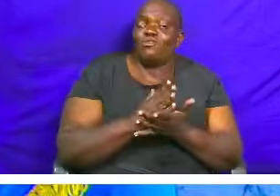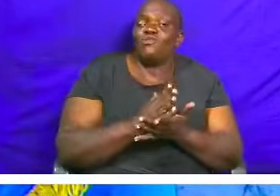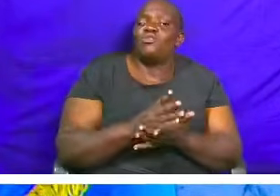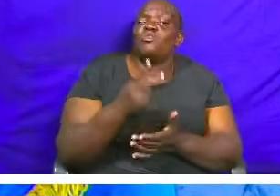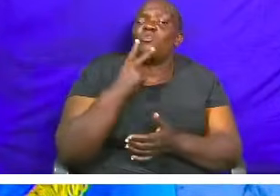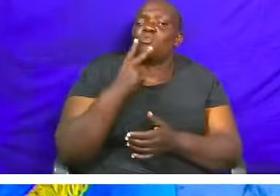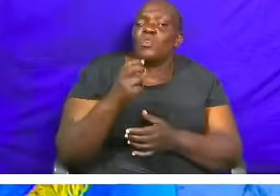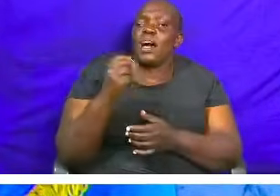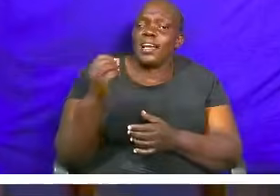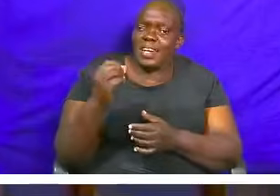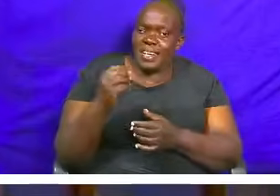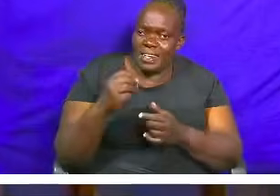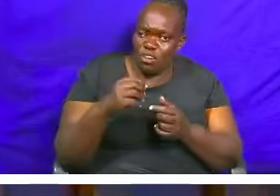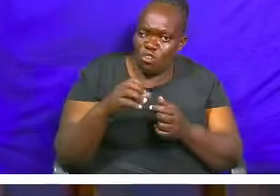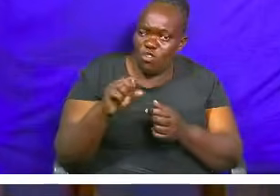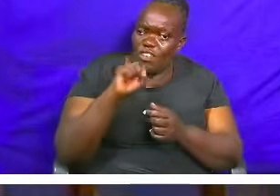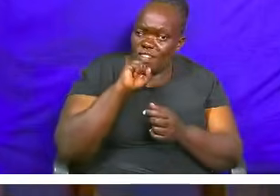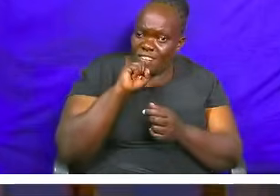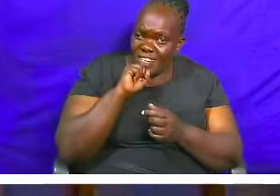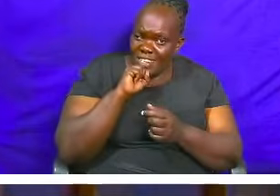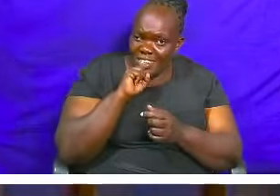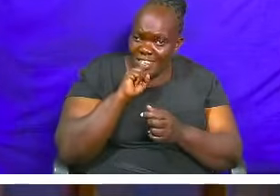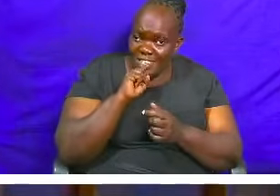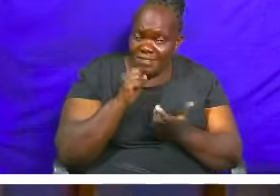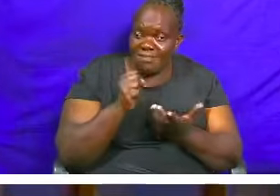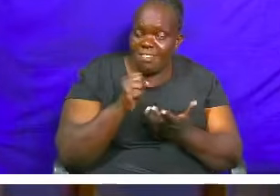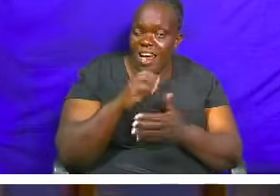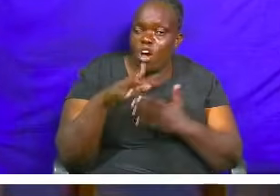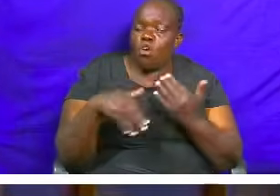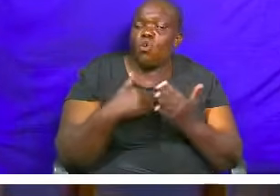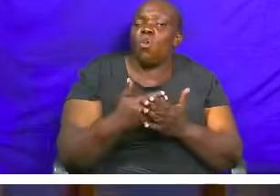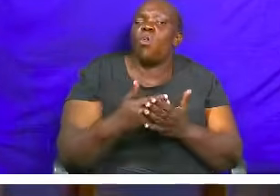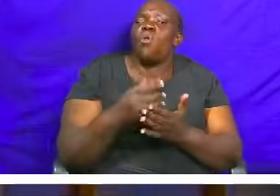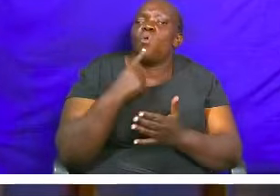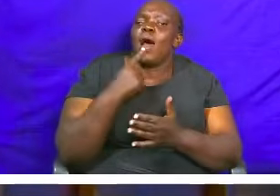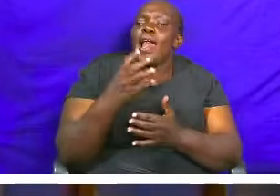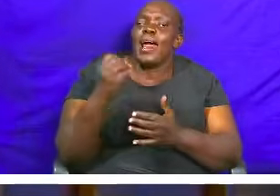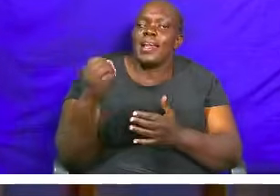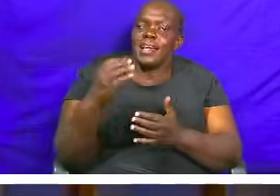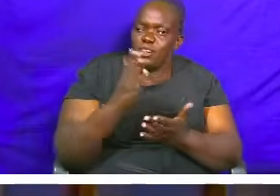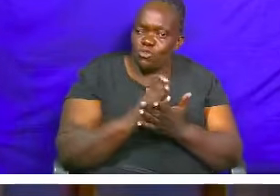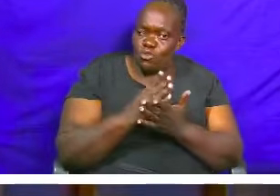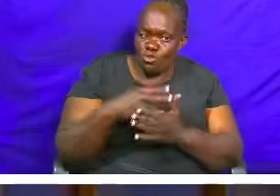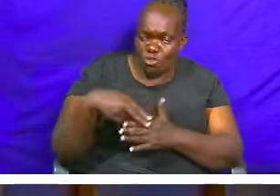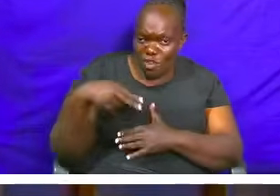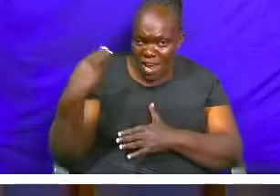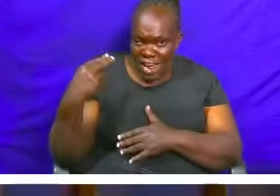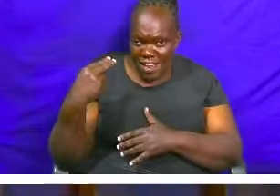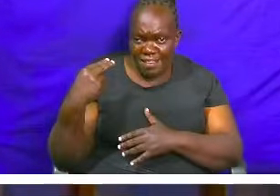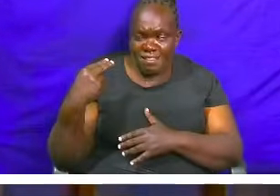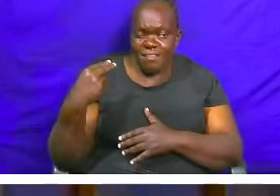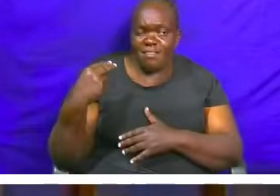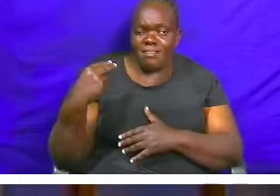200 on almost 50. 250. Yes. So a whole 100 bob. It was very high. Yeah. Yeah. So